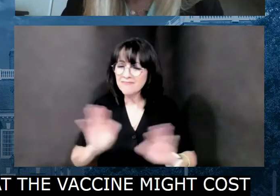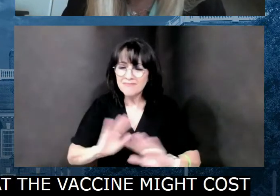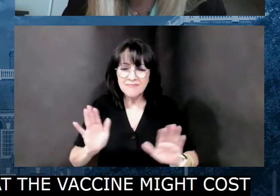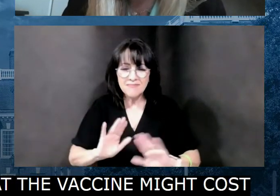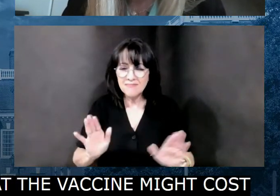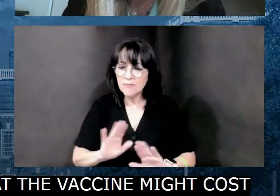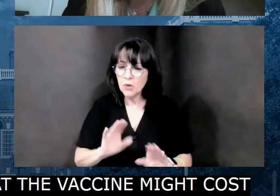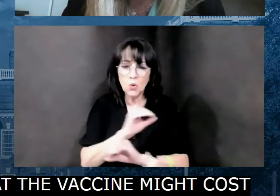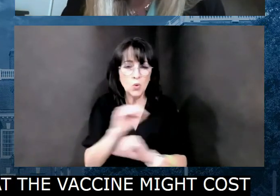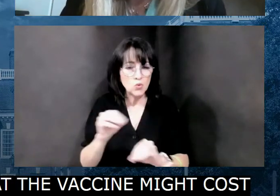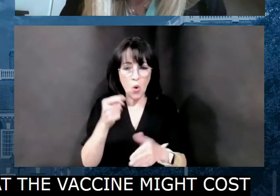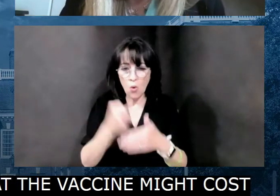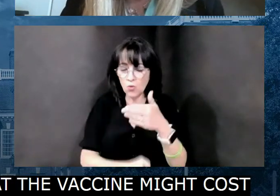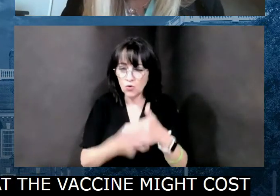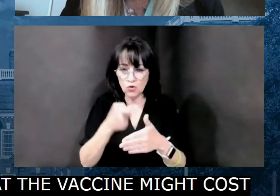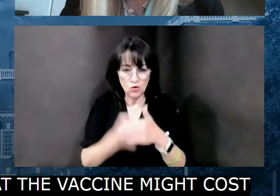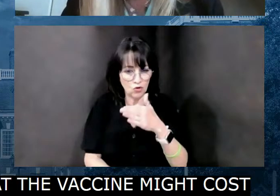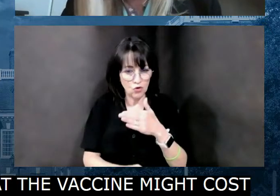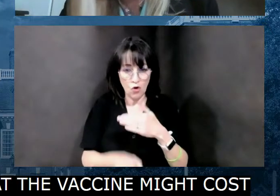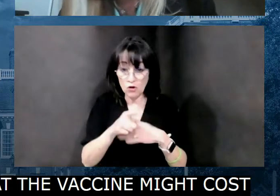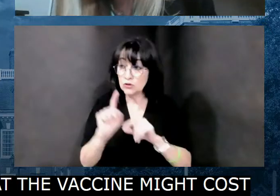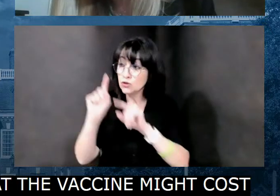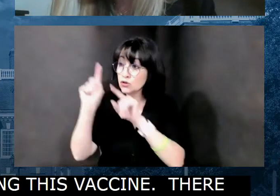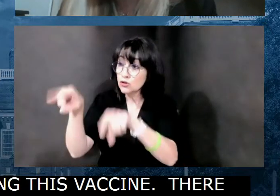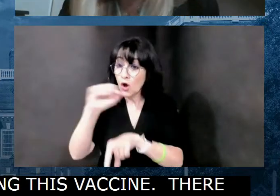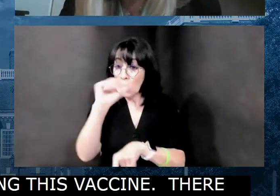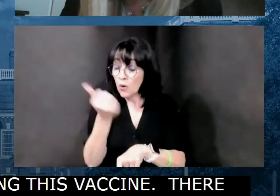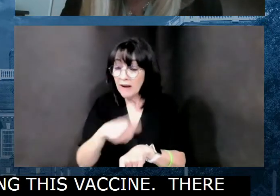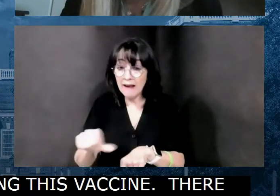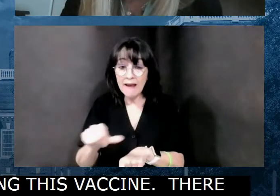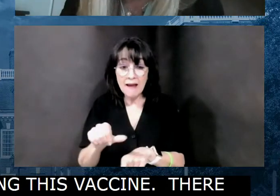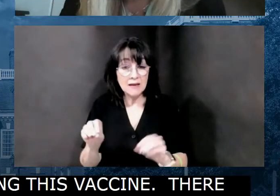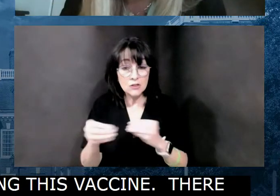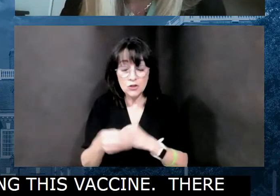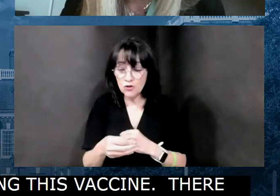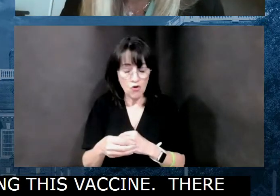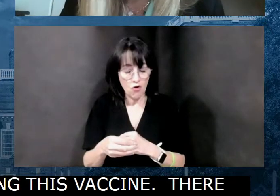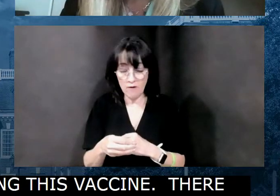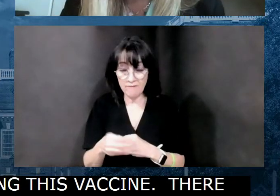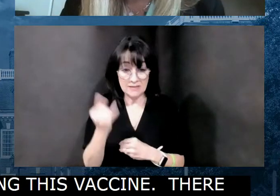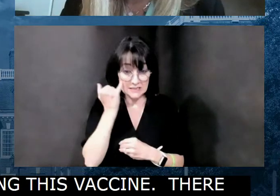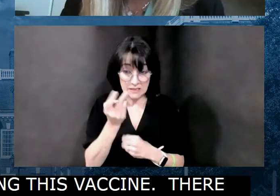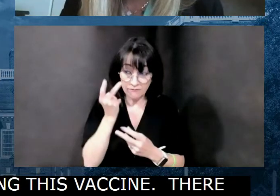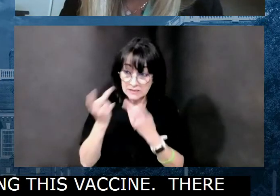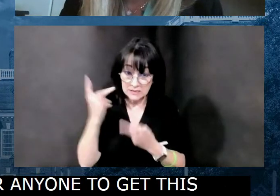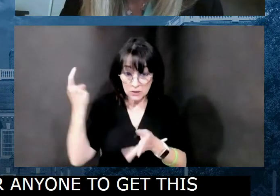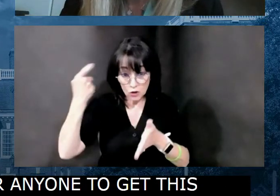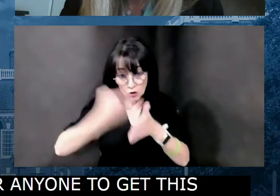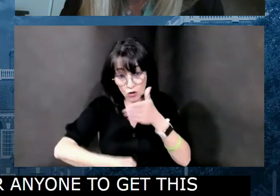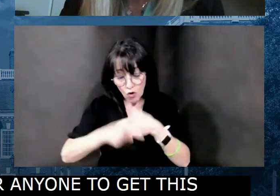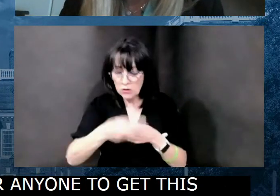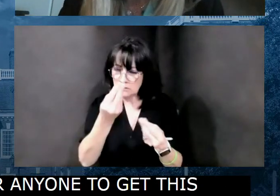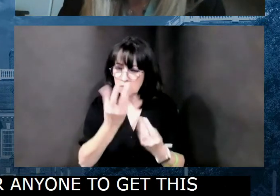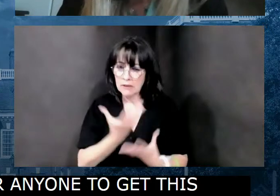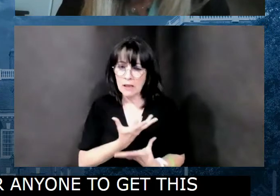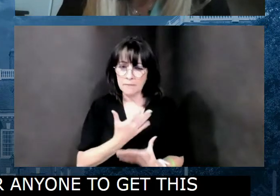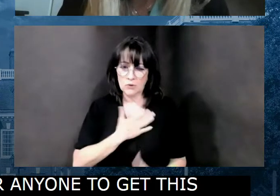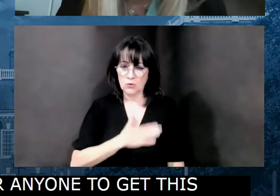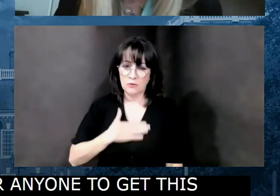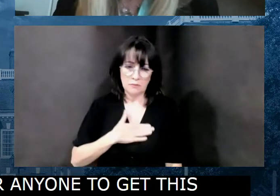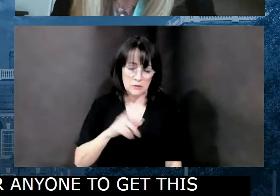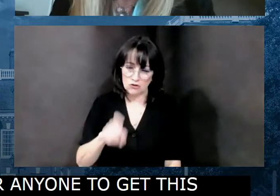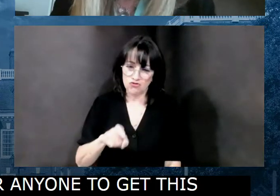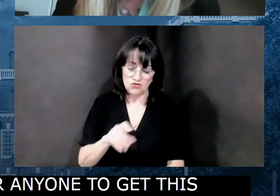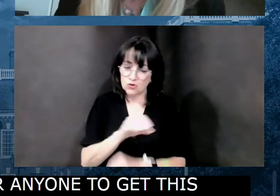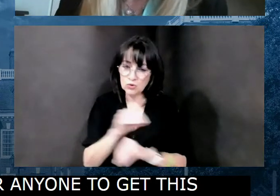this vaccine anywhere. If anyone hears otherwise, that's something we would want to know about. Finally,